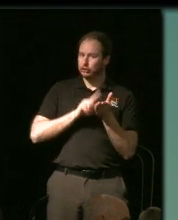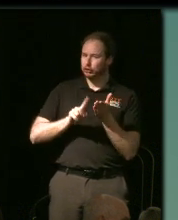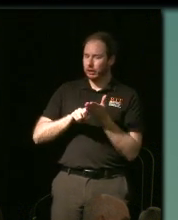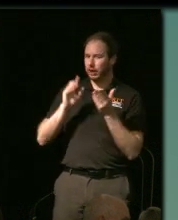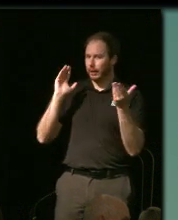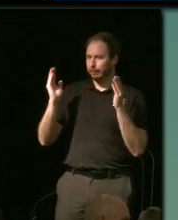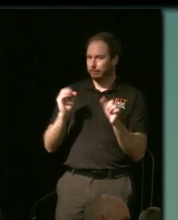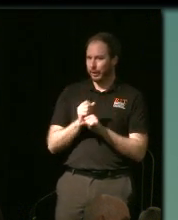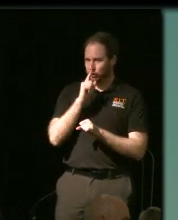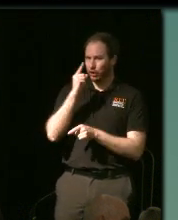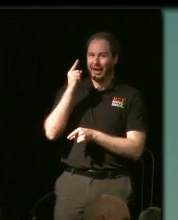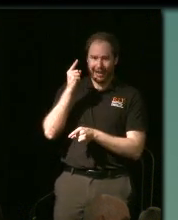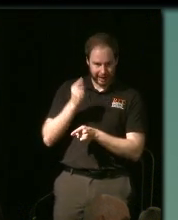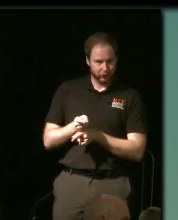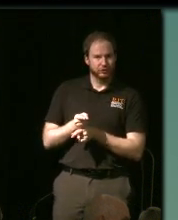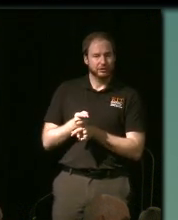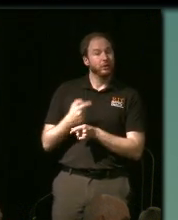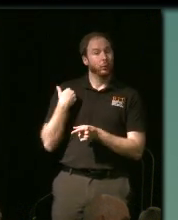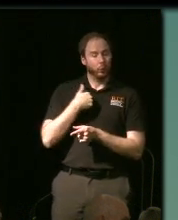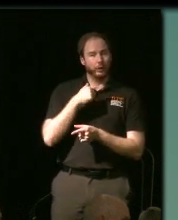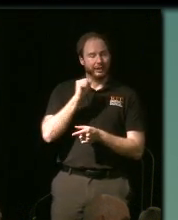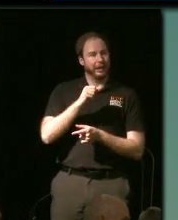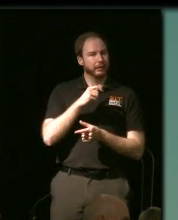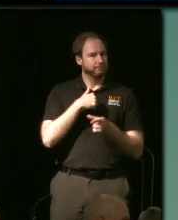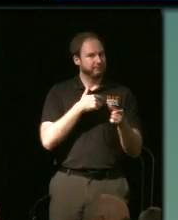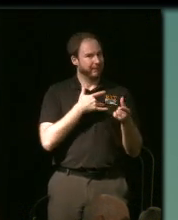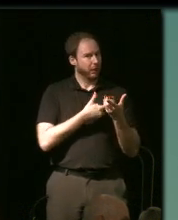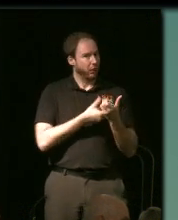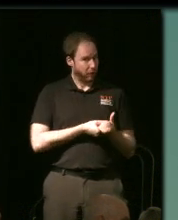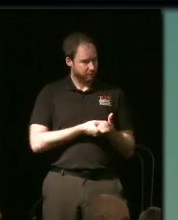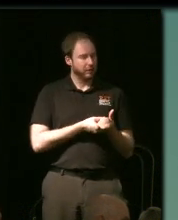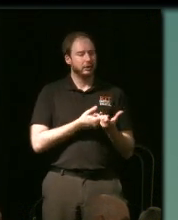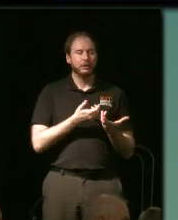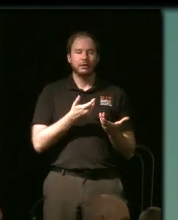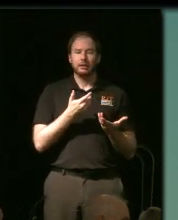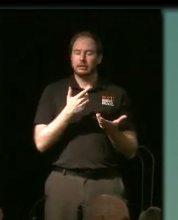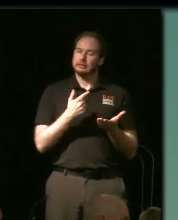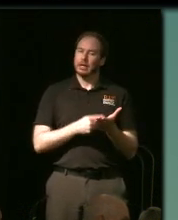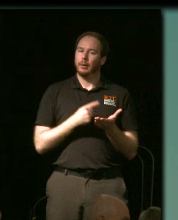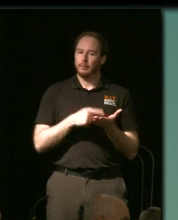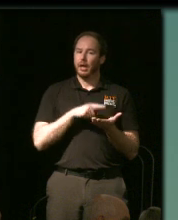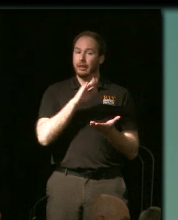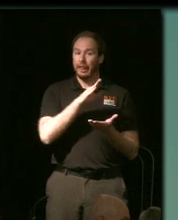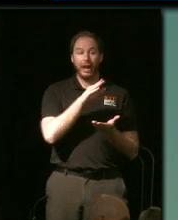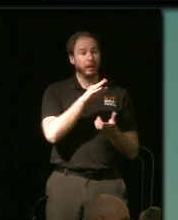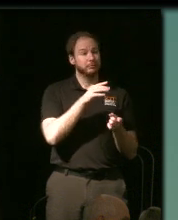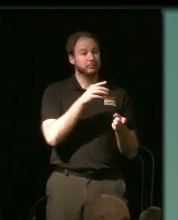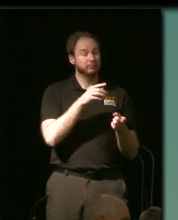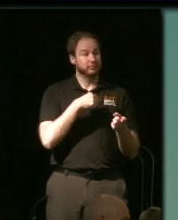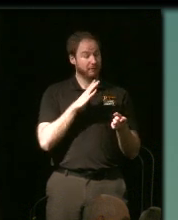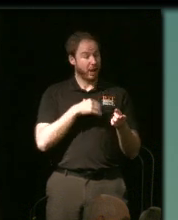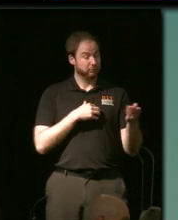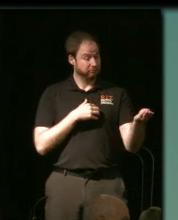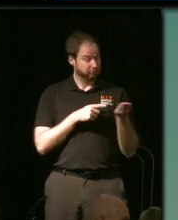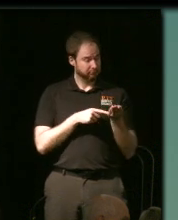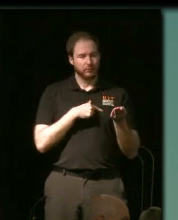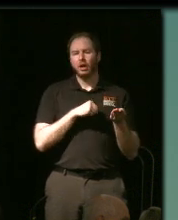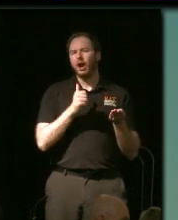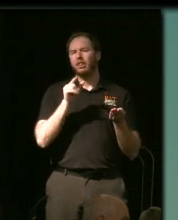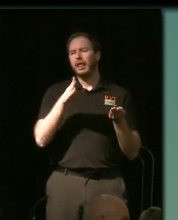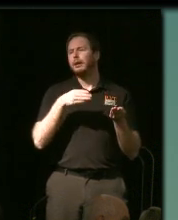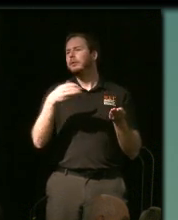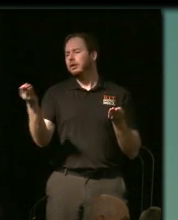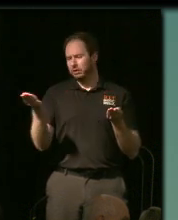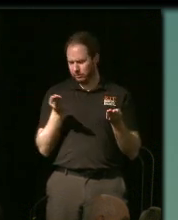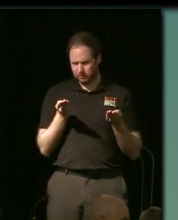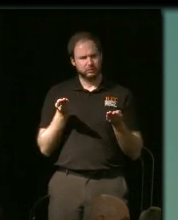accurate, and we believe the results that the lab interpreted. Many times we have a lab who says one thing, and we turn out that